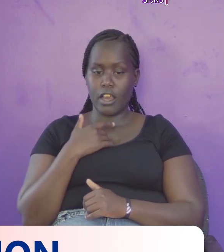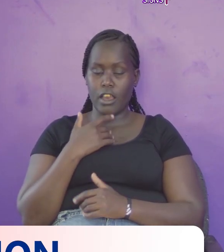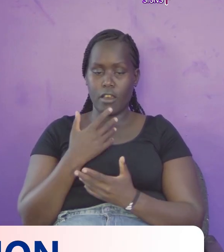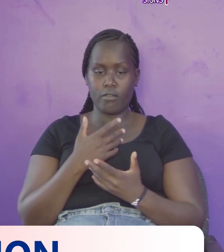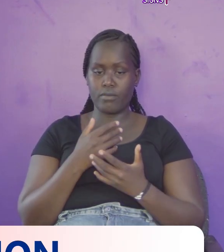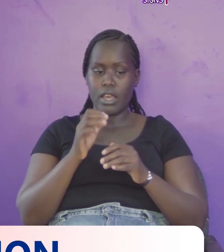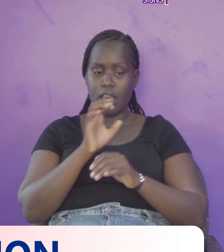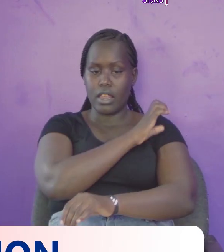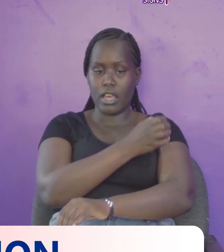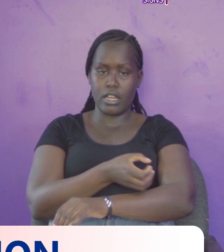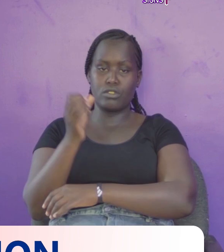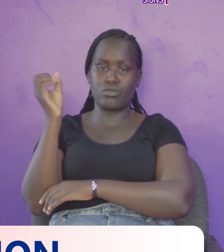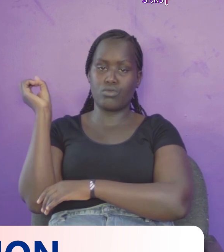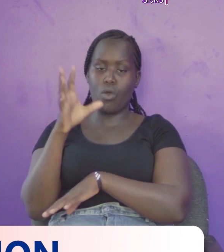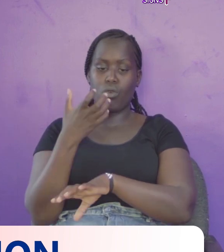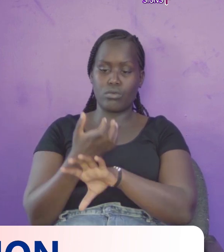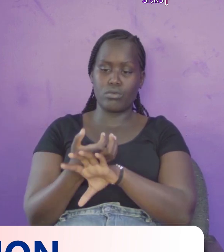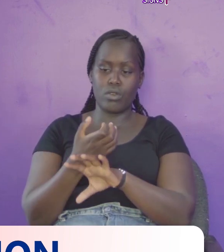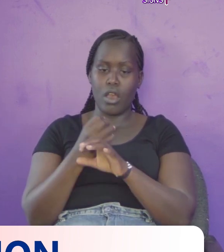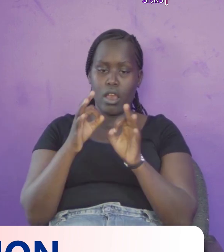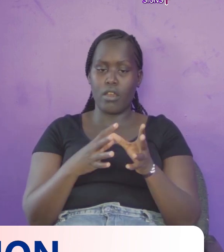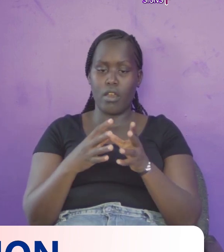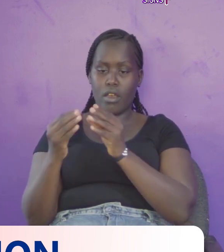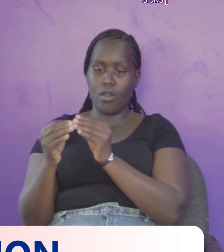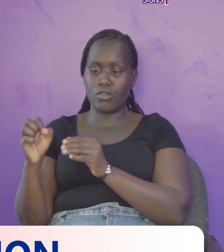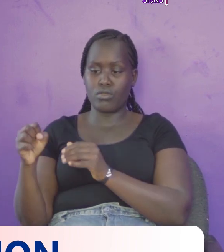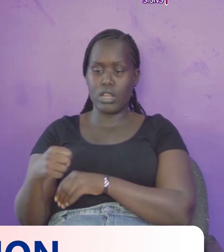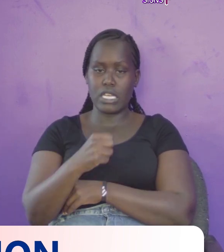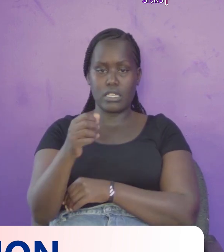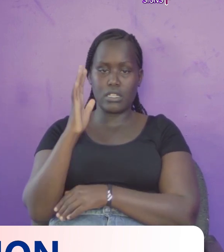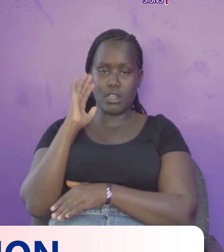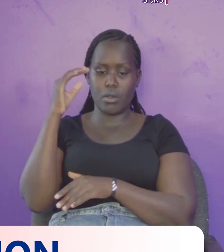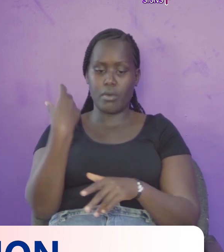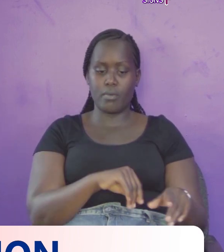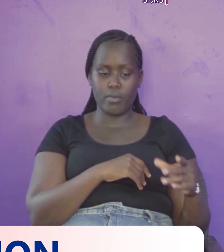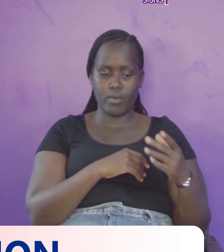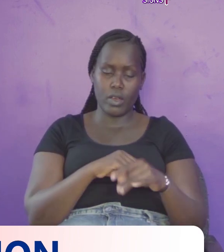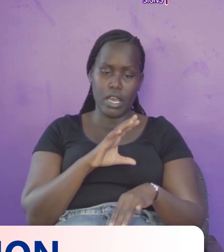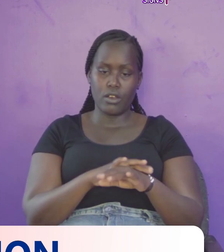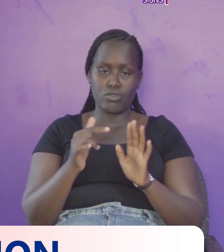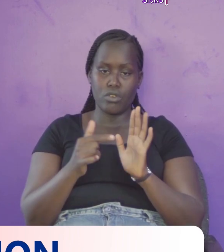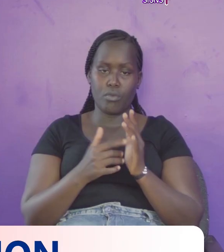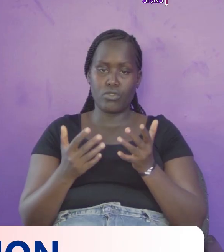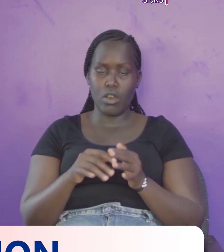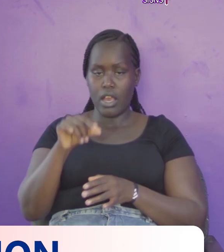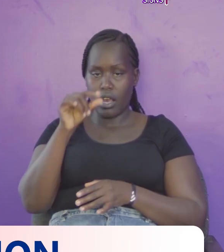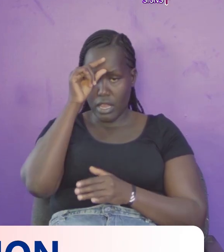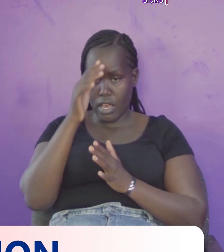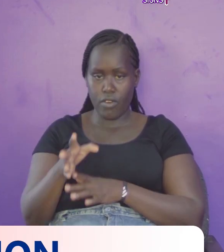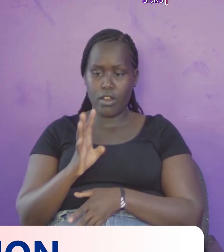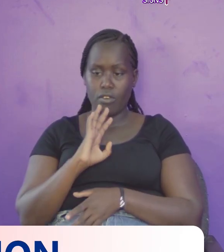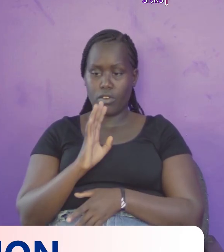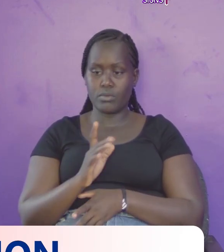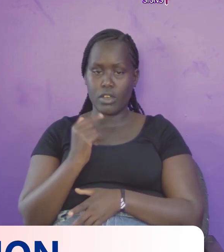mawe. Wakienda kwa streets watapigwa. They reached a point where when the governor was speaking, the only thing they could